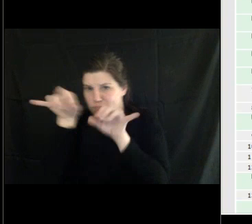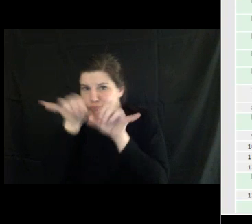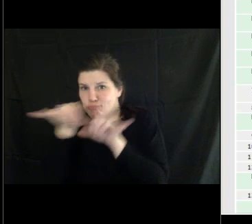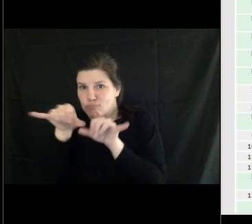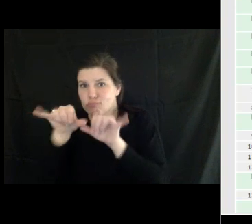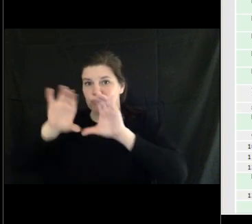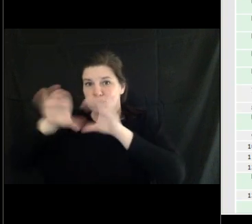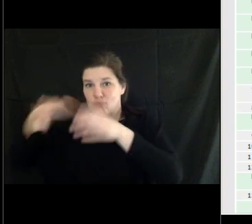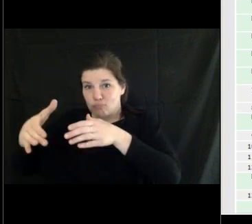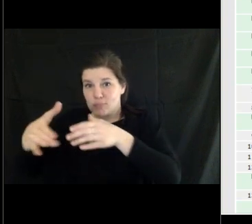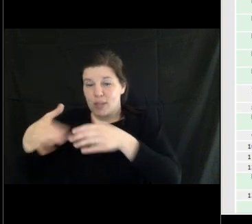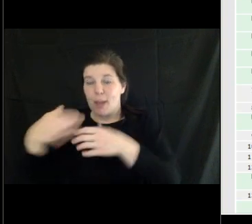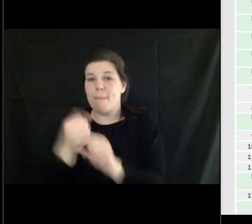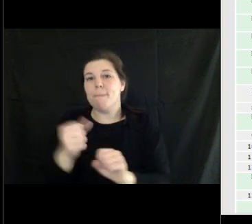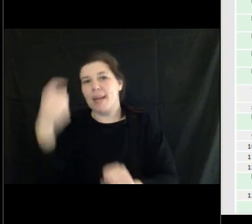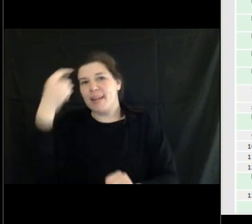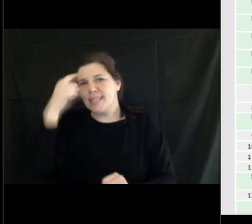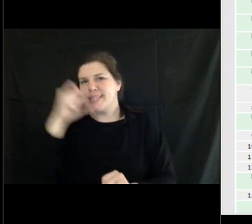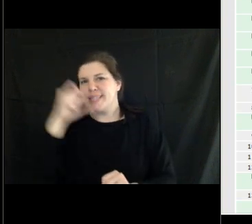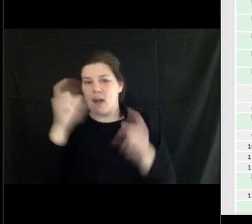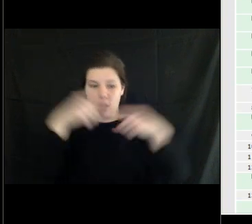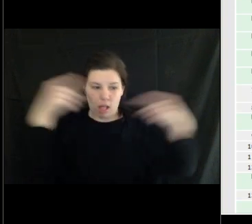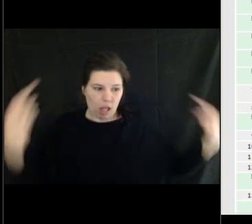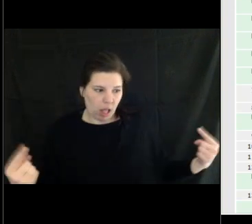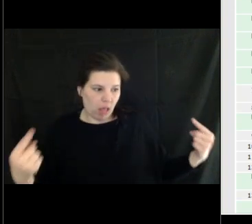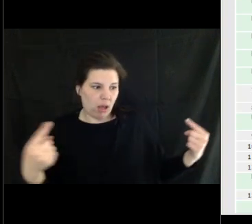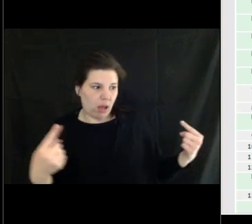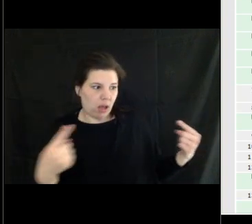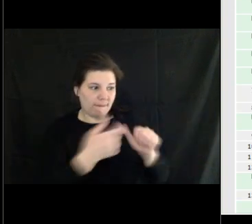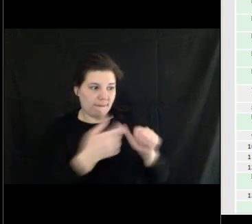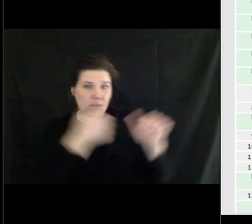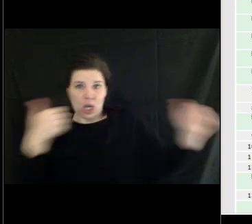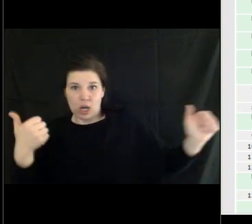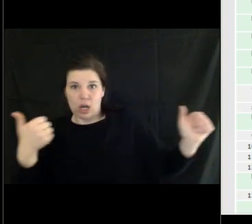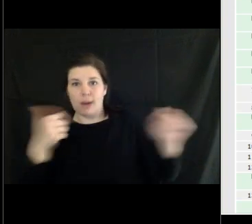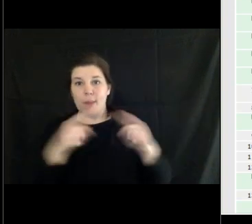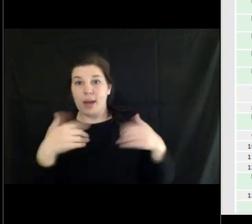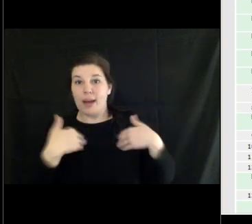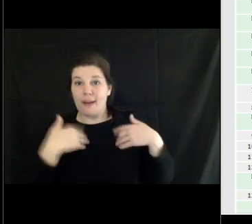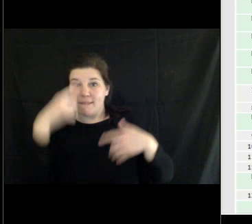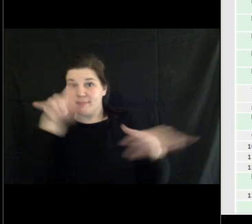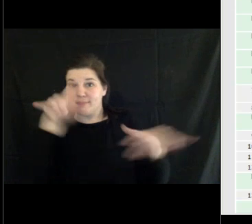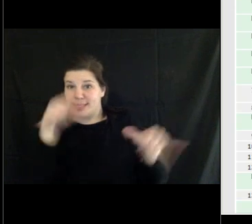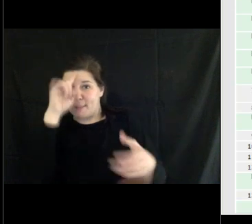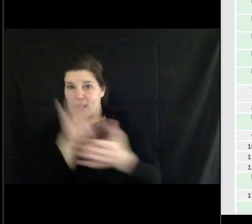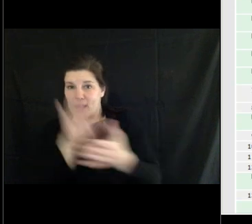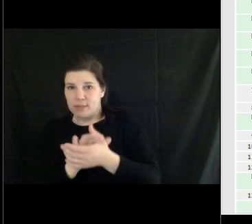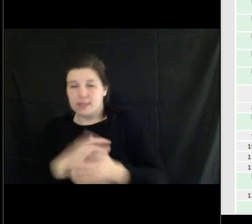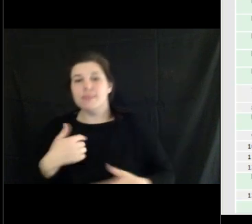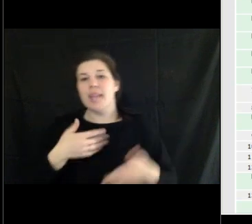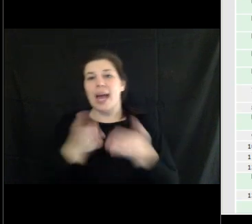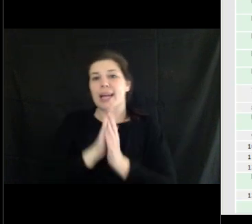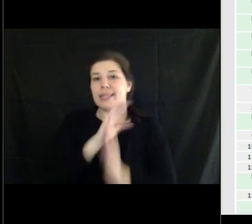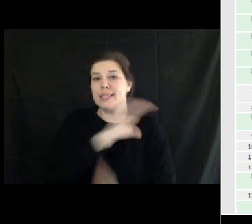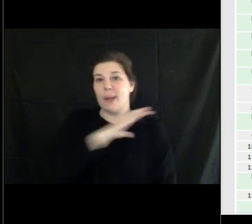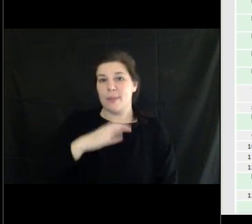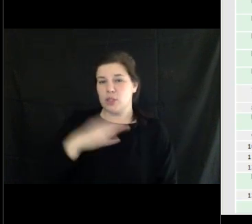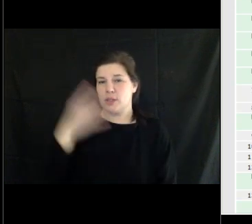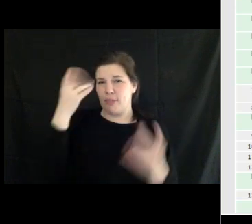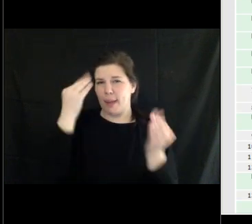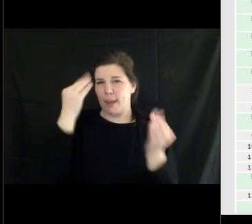ones that are across town, maybe not so like-minded and also not geographically in the same area. I'd ask the commission to reconsider that as it's currently